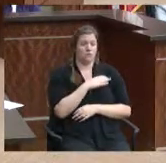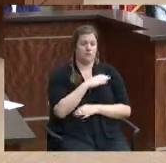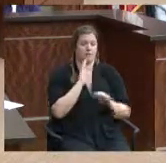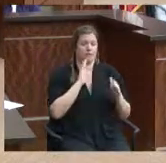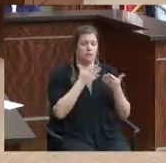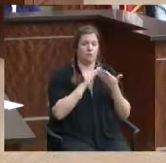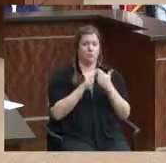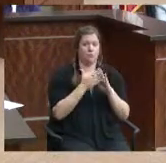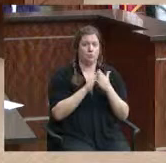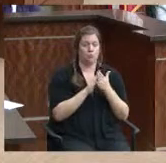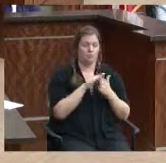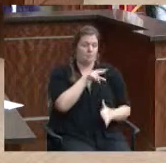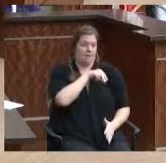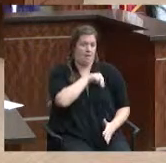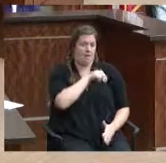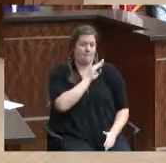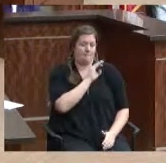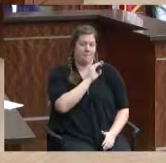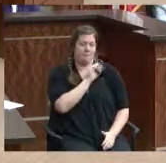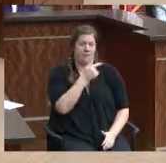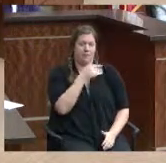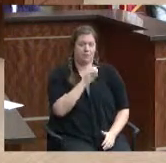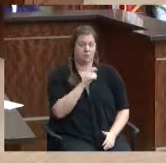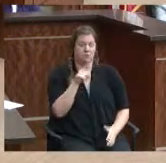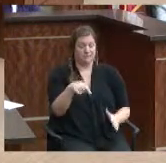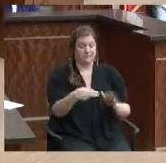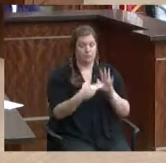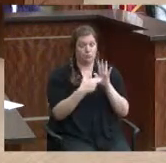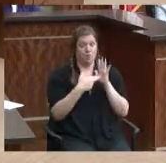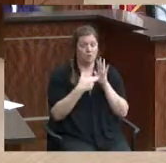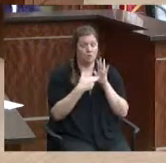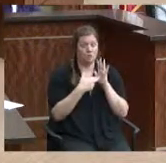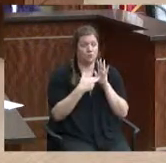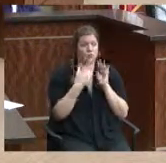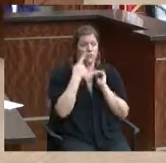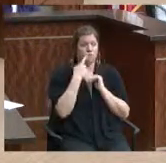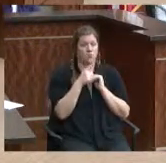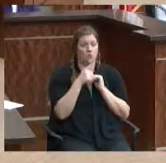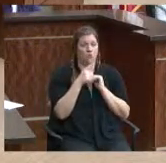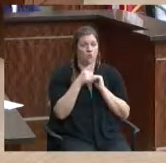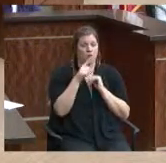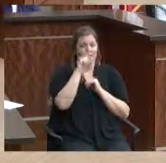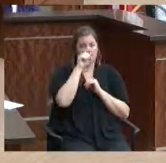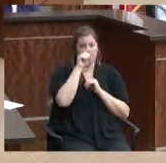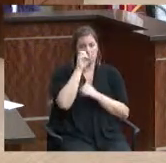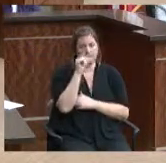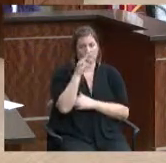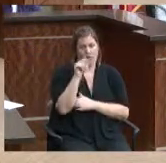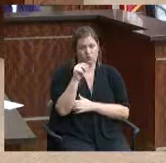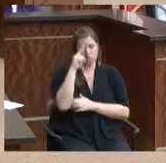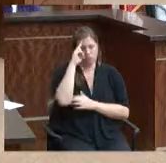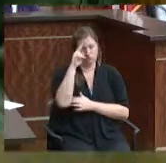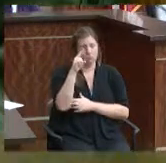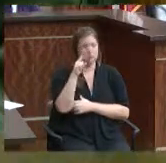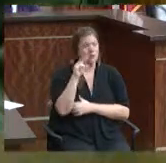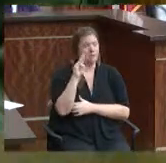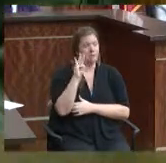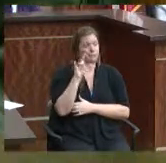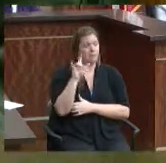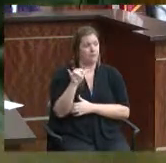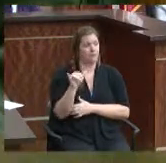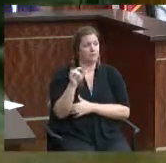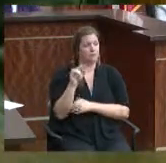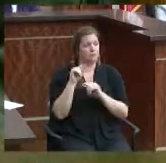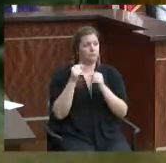community merit badges. This is required for the Eagle Scout. Billy Sellers from